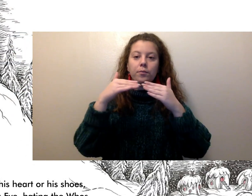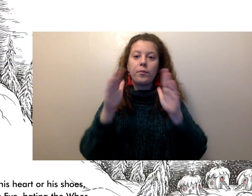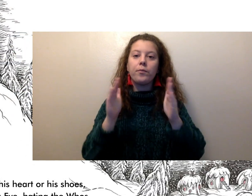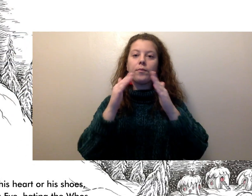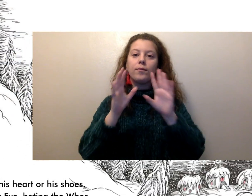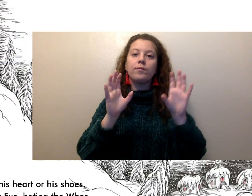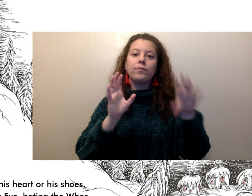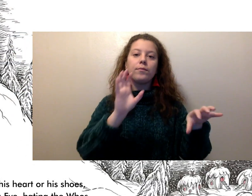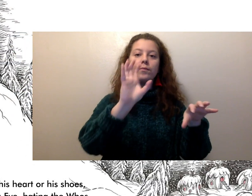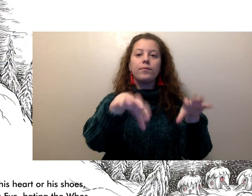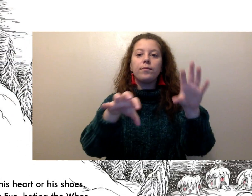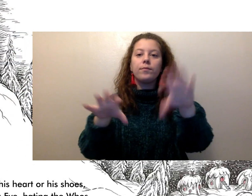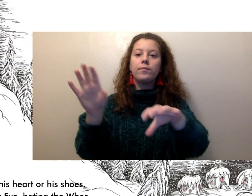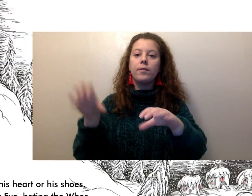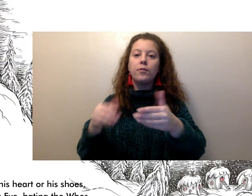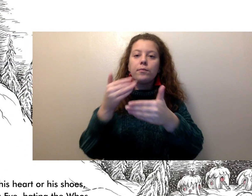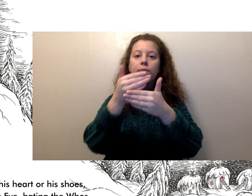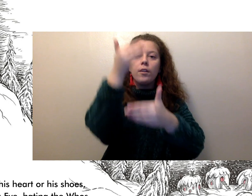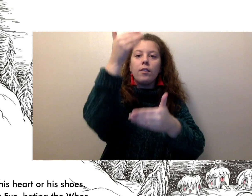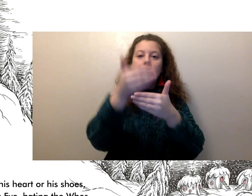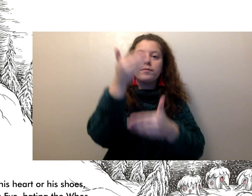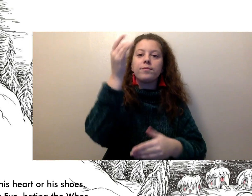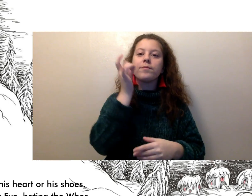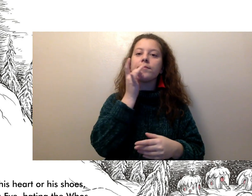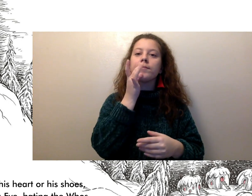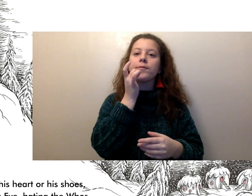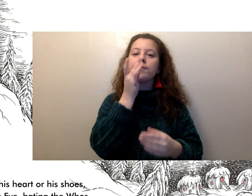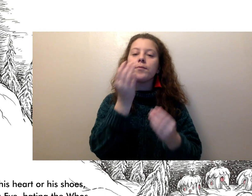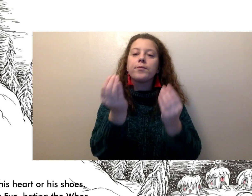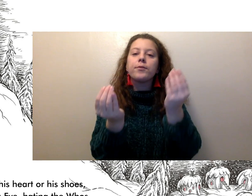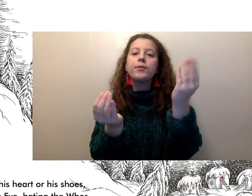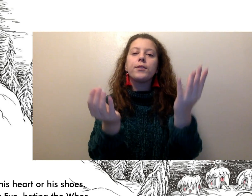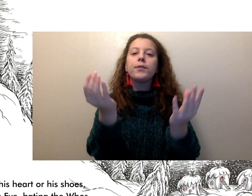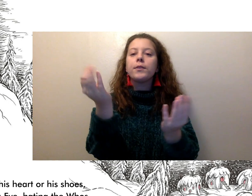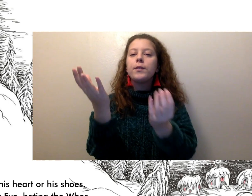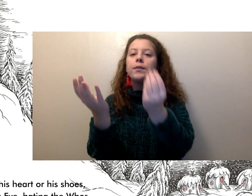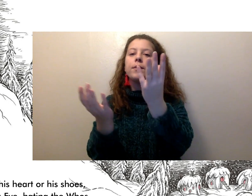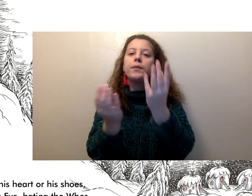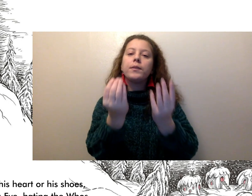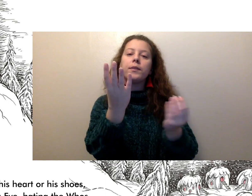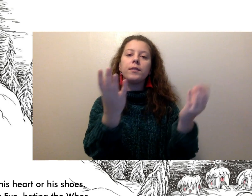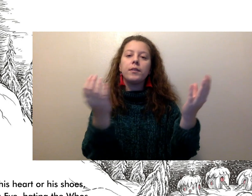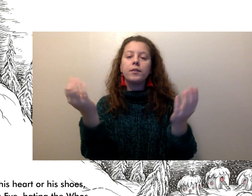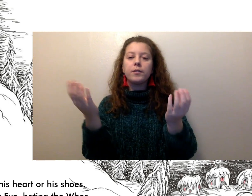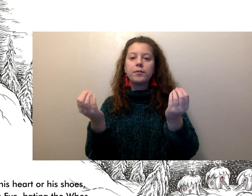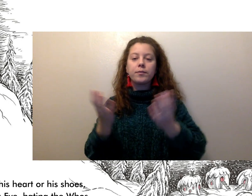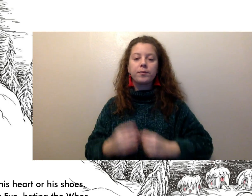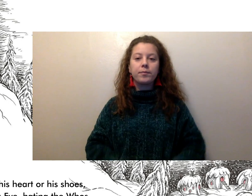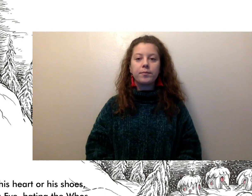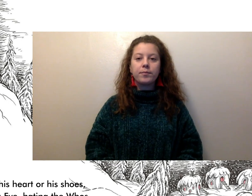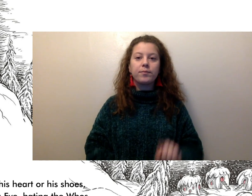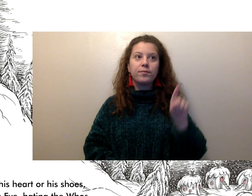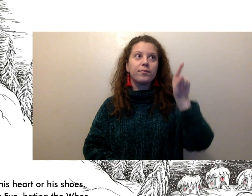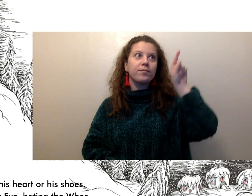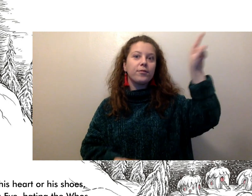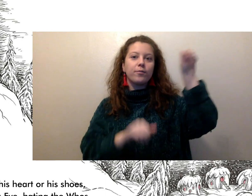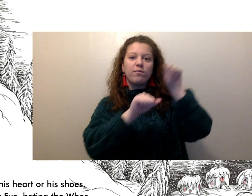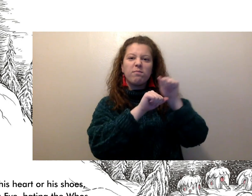But whatever the reason, his heart or his shoes, he stood there on Christmas Eve hating the